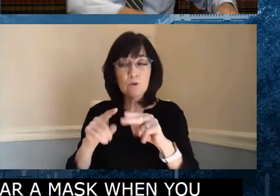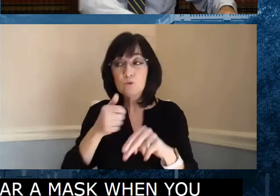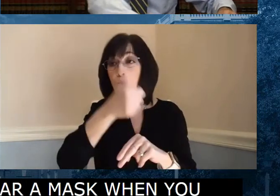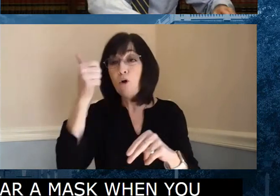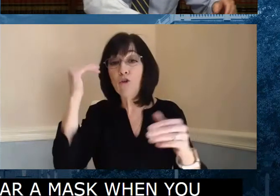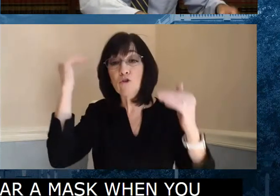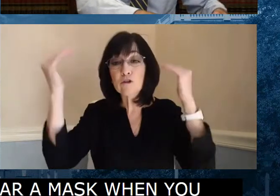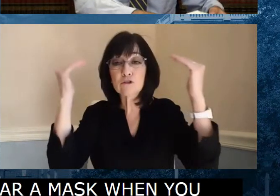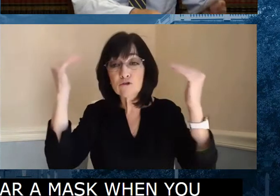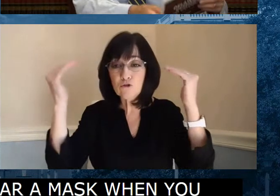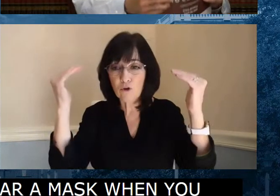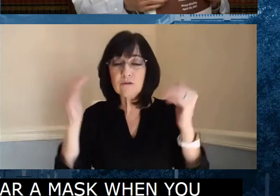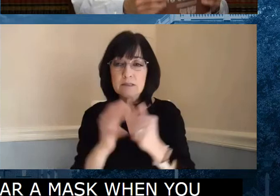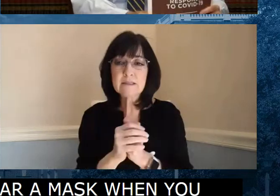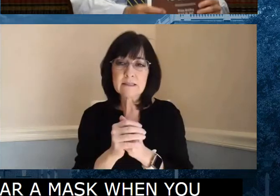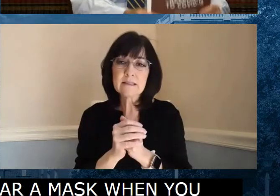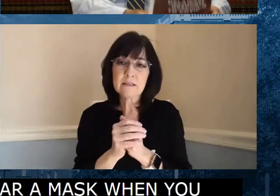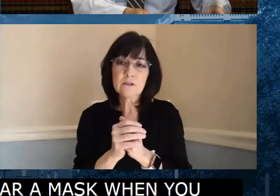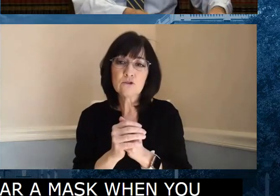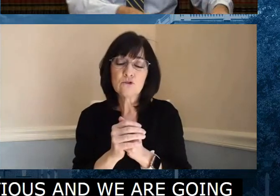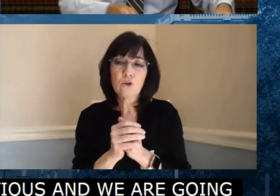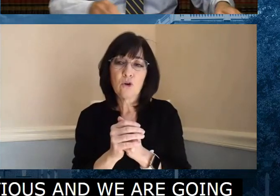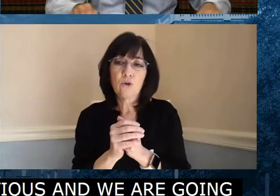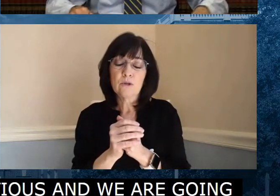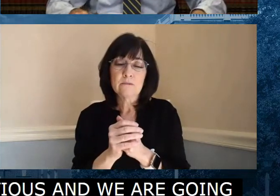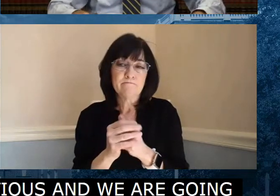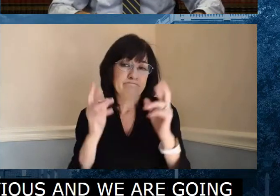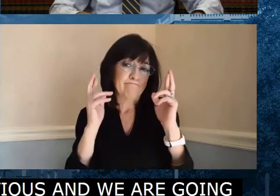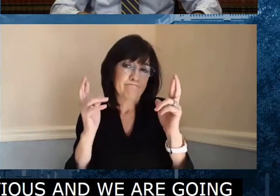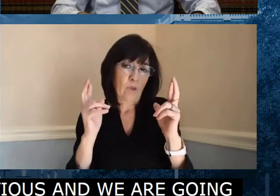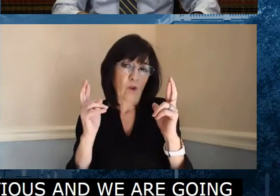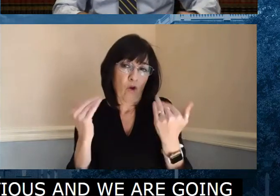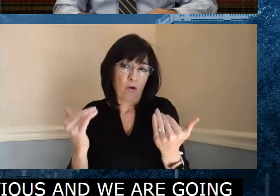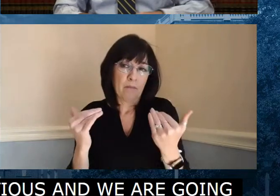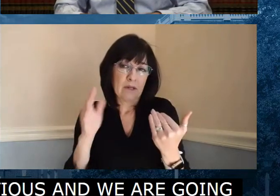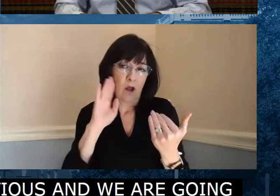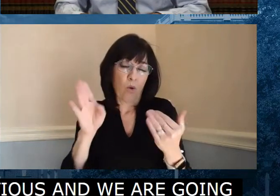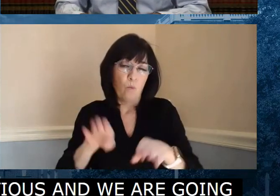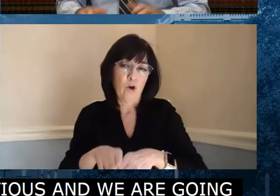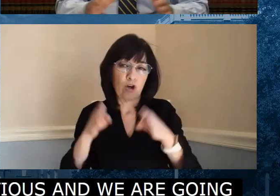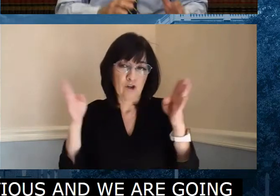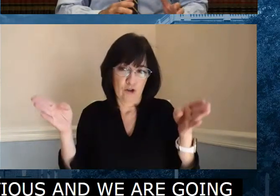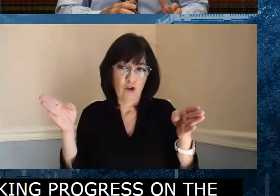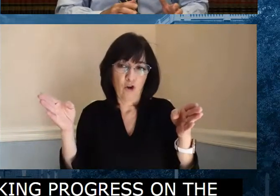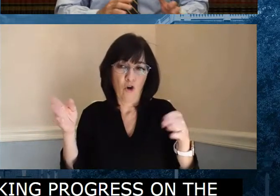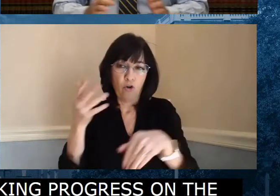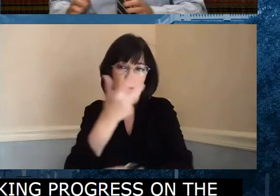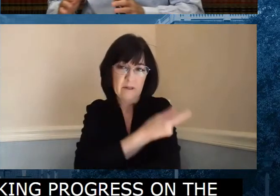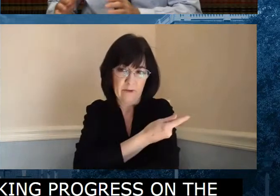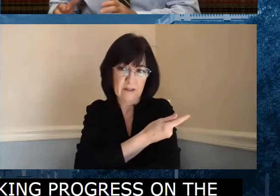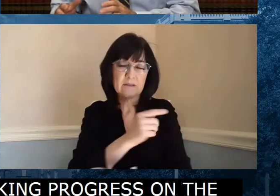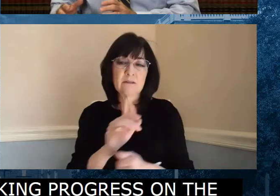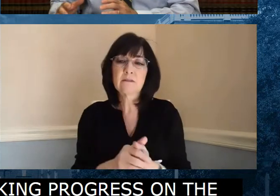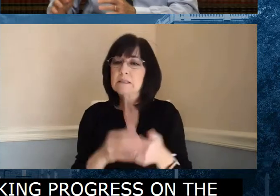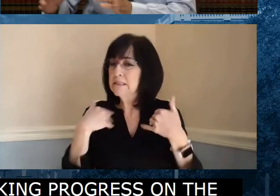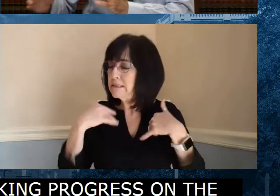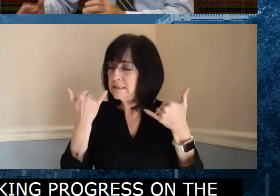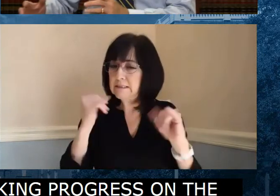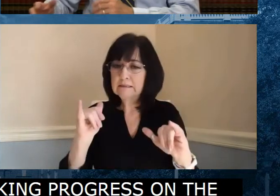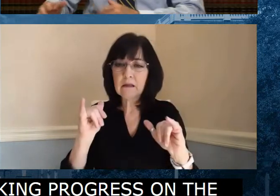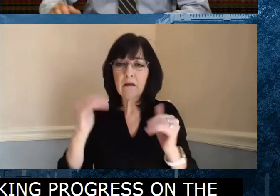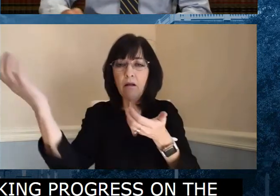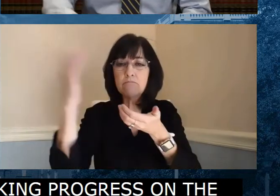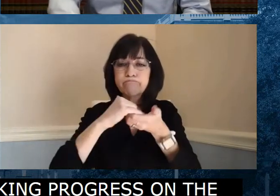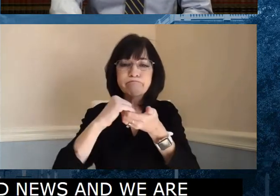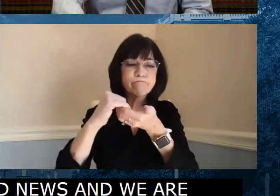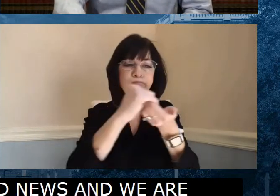vaccination side, which is really good news. And we're working with so many partners across our state just to do testing, vaccinations,